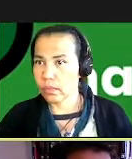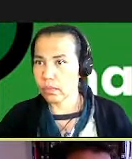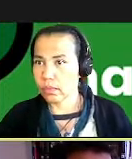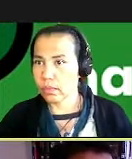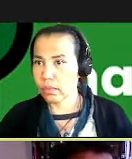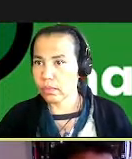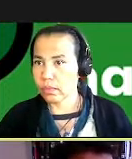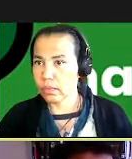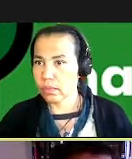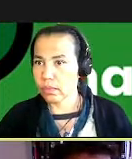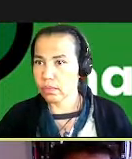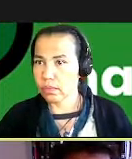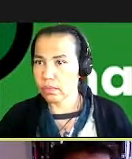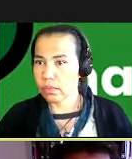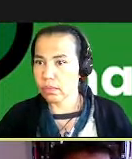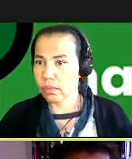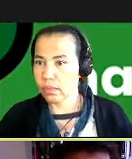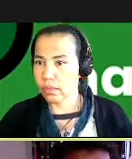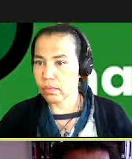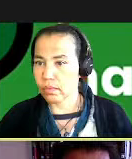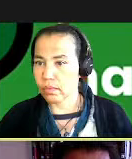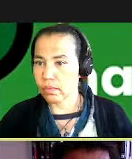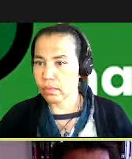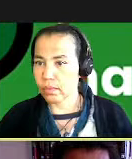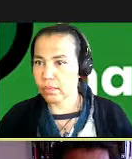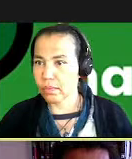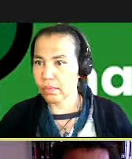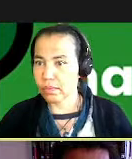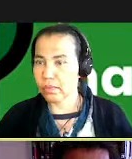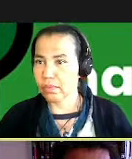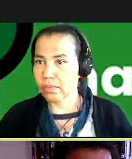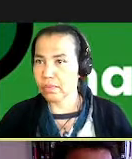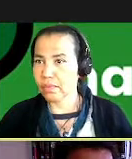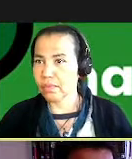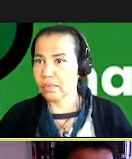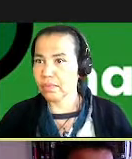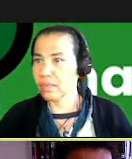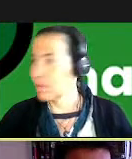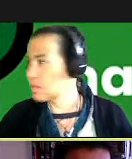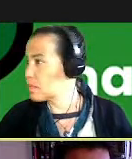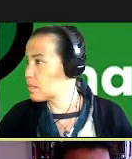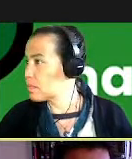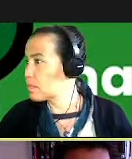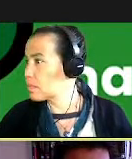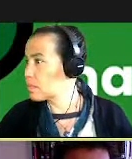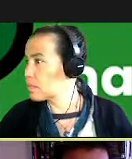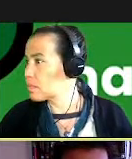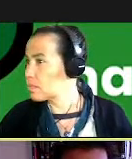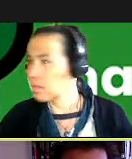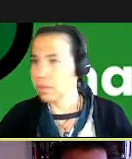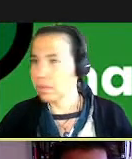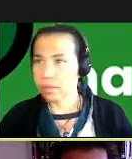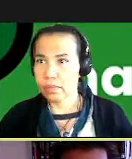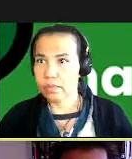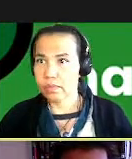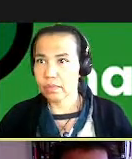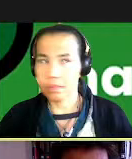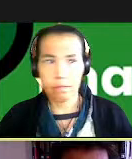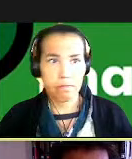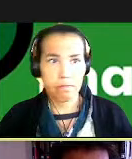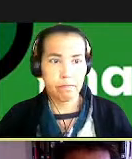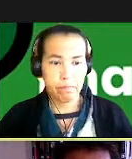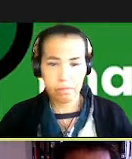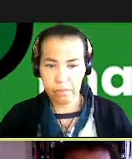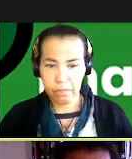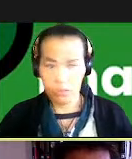sur YouTube. So sorry, everyone. We're discussing some technical details